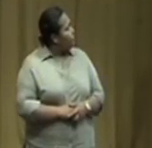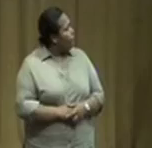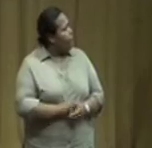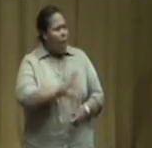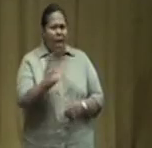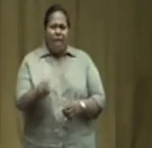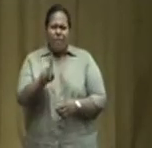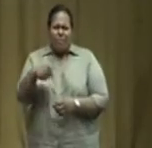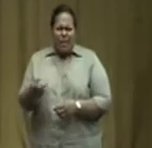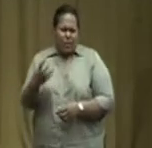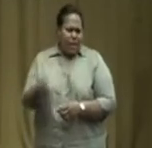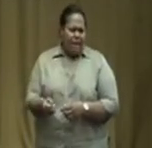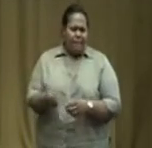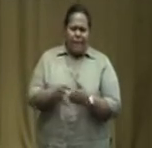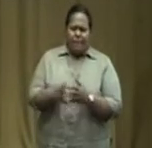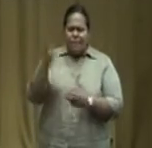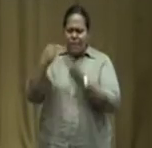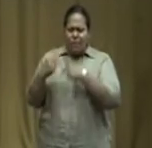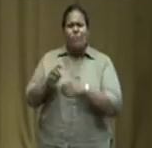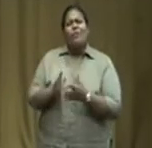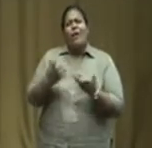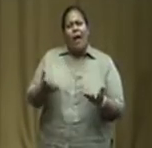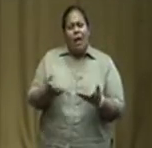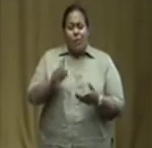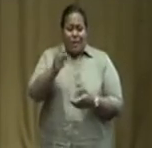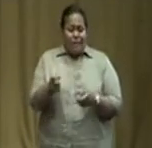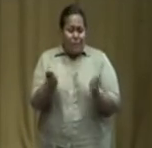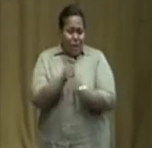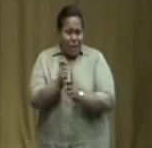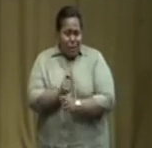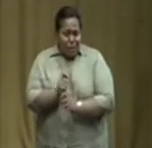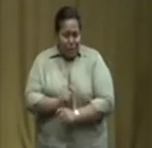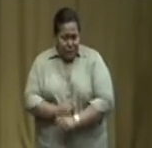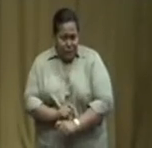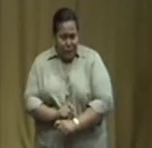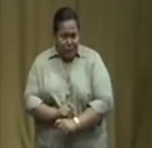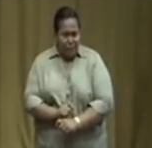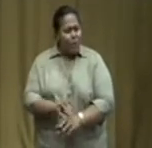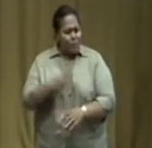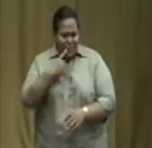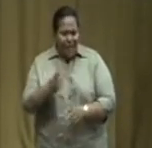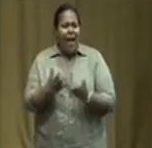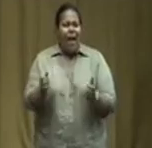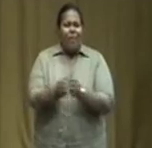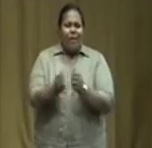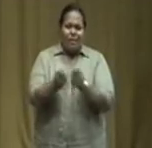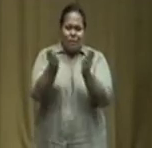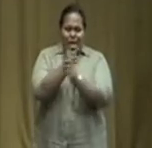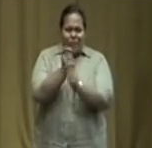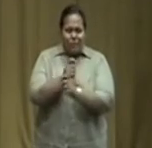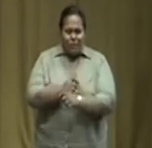history. So if there were 50 edits on this particular page, we would have version control and know what those edits